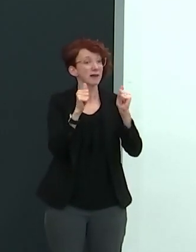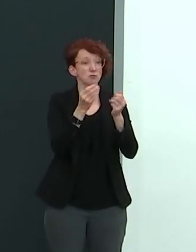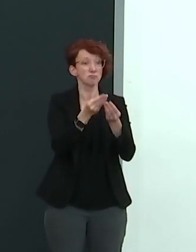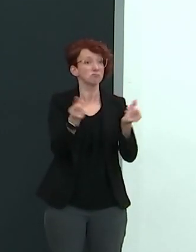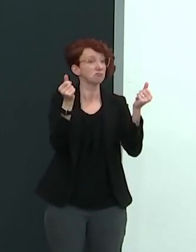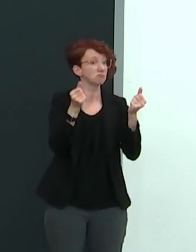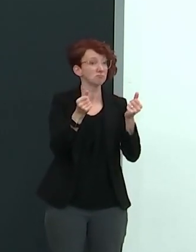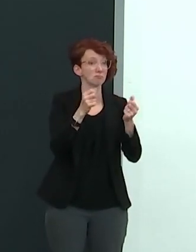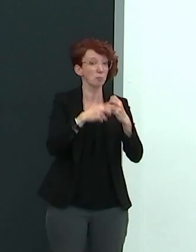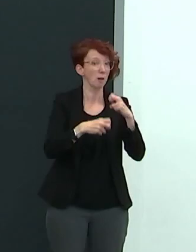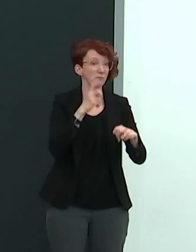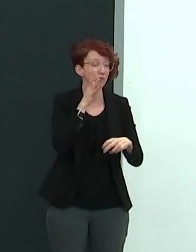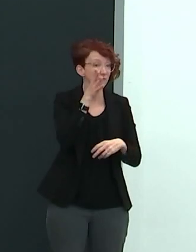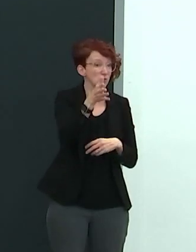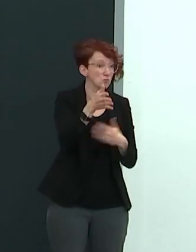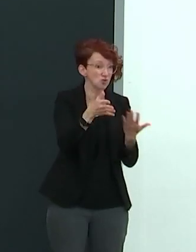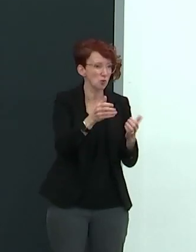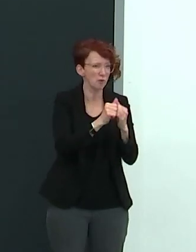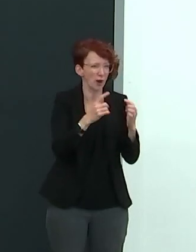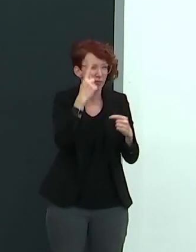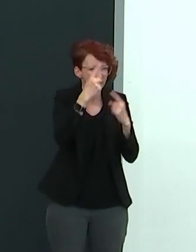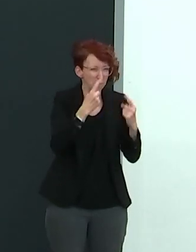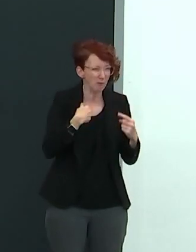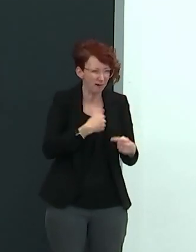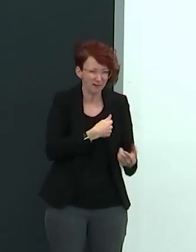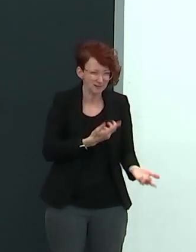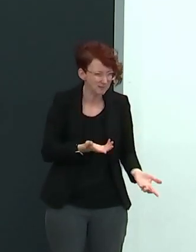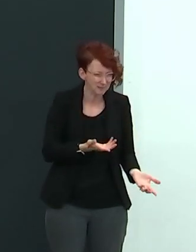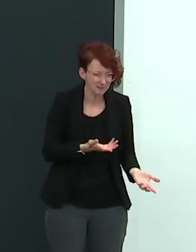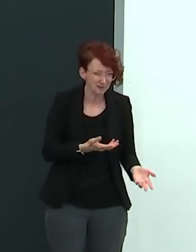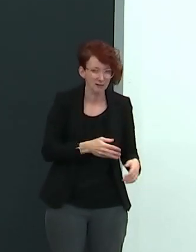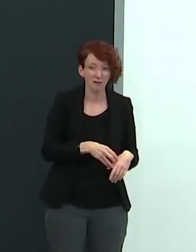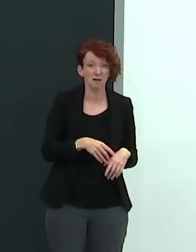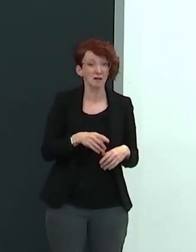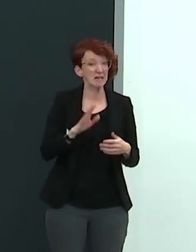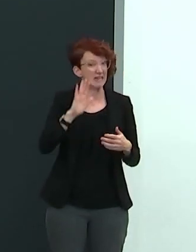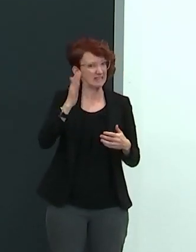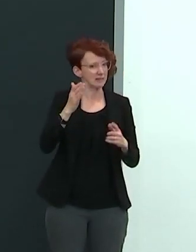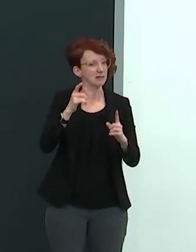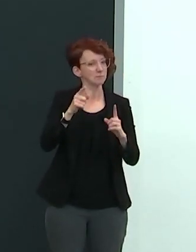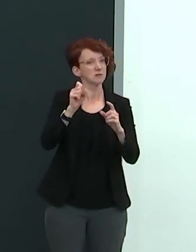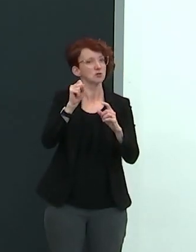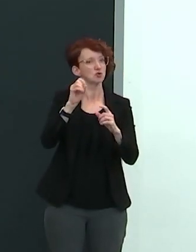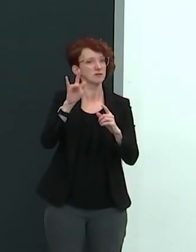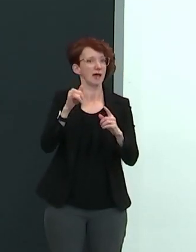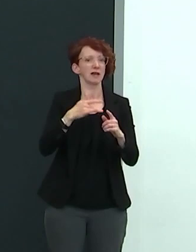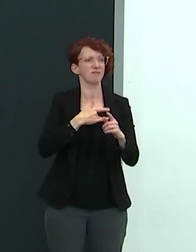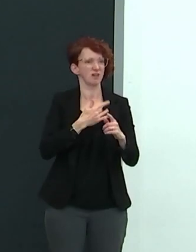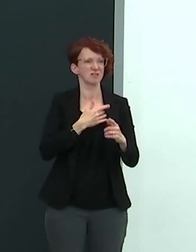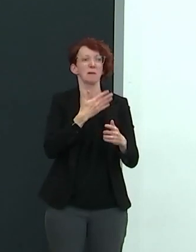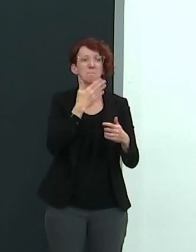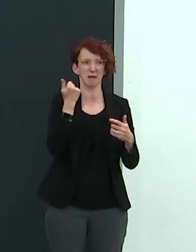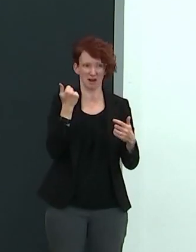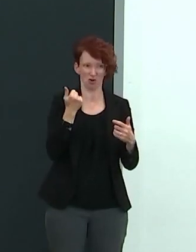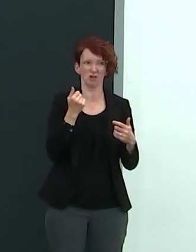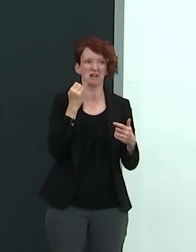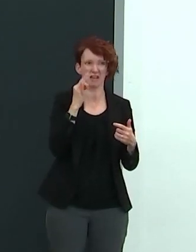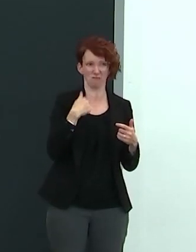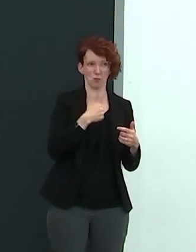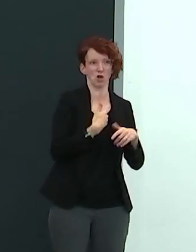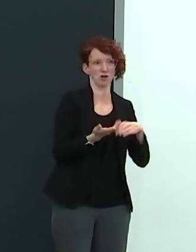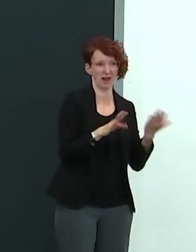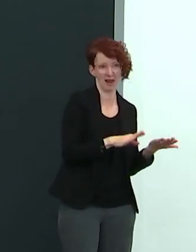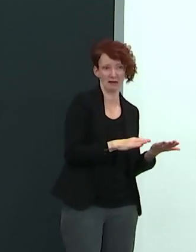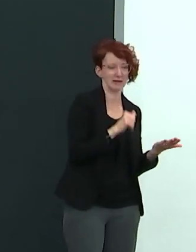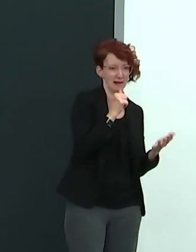the problem for the future. That as a society, it would be easier or better for us to be dead or never have existed than to